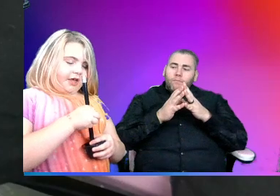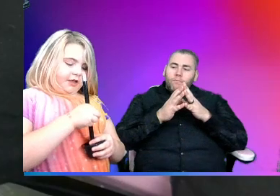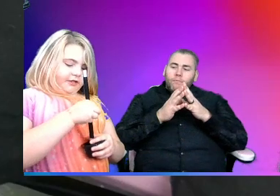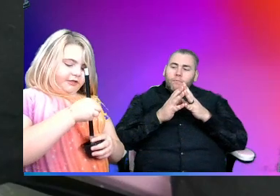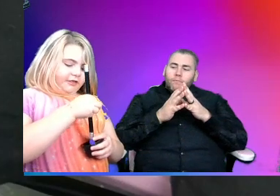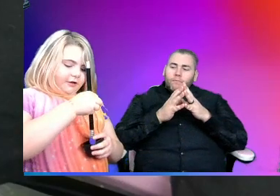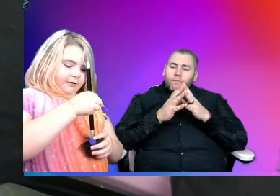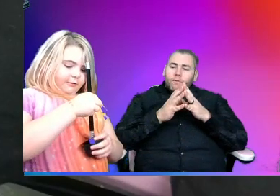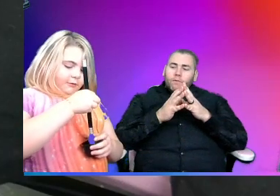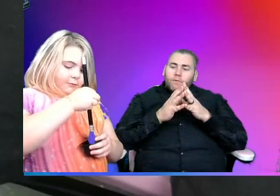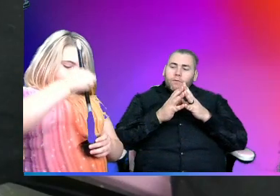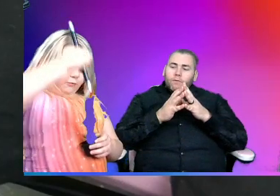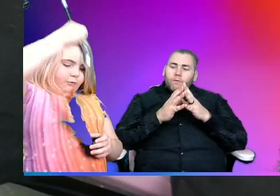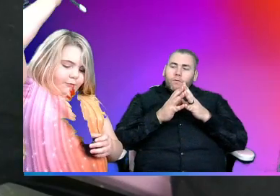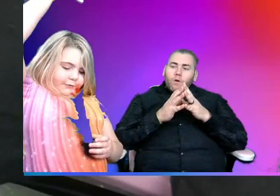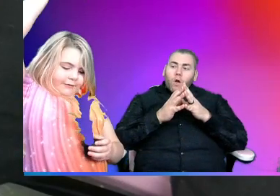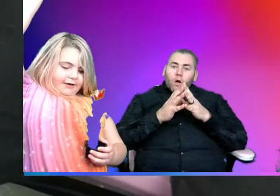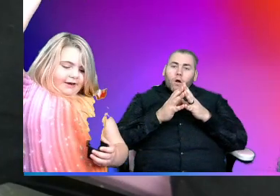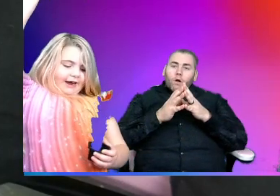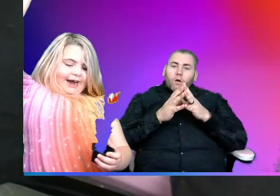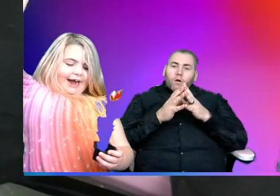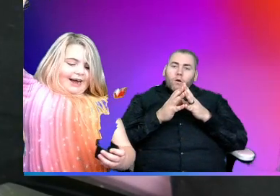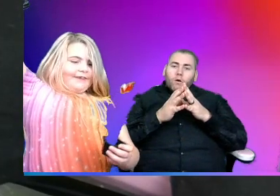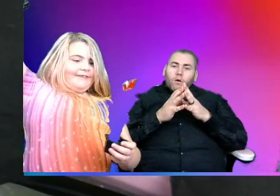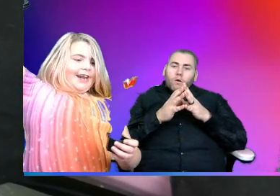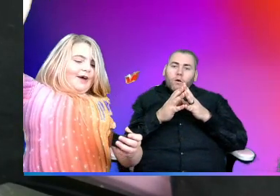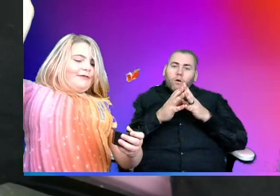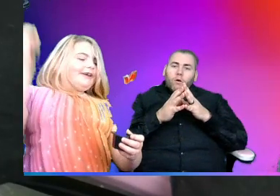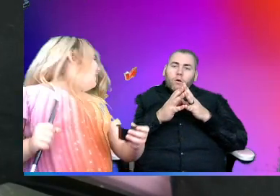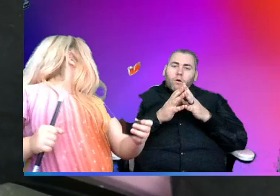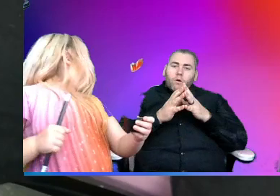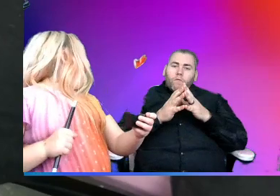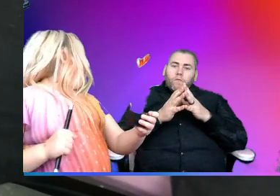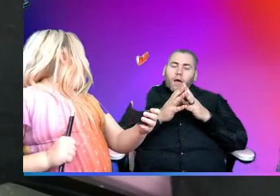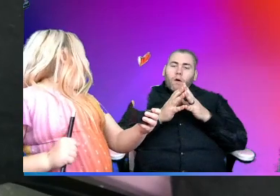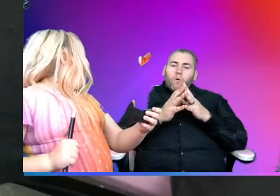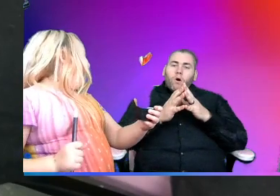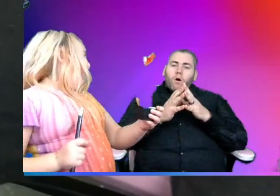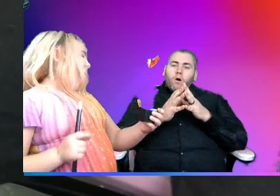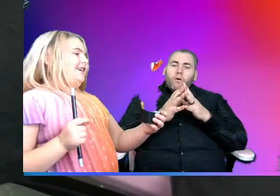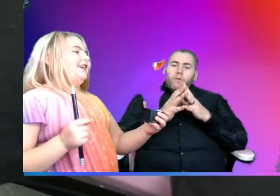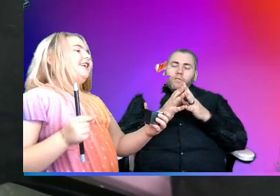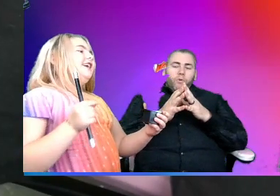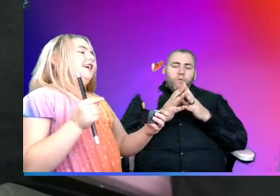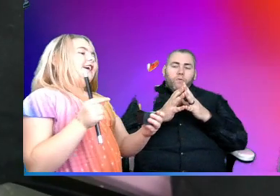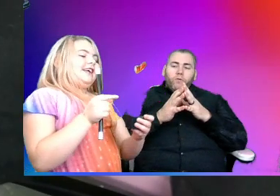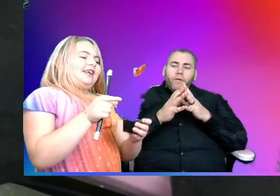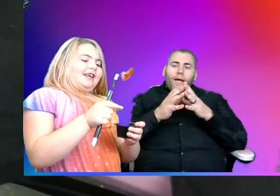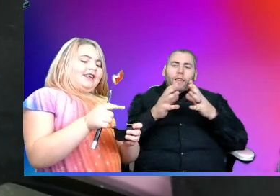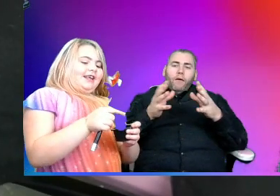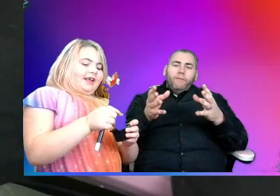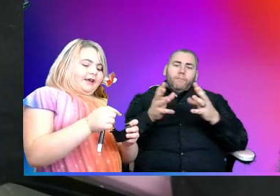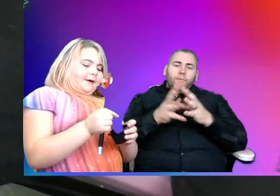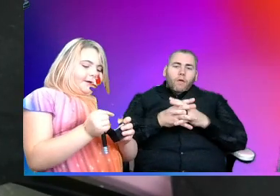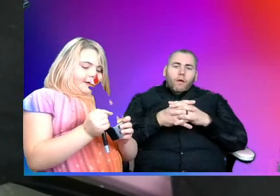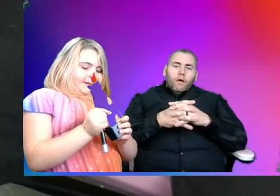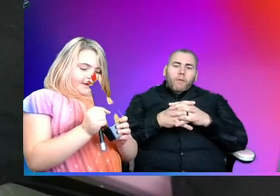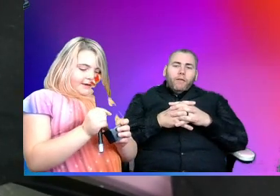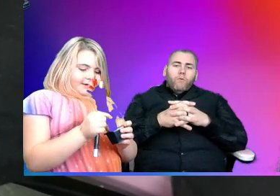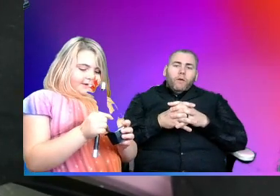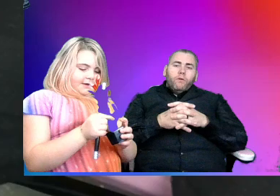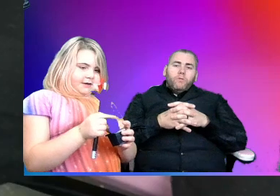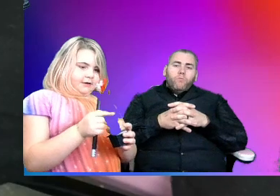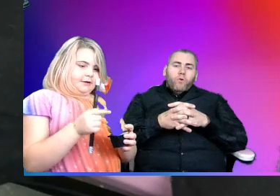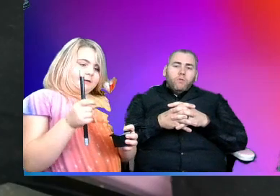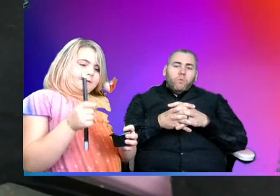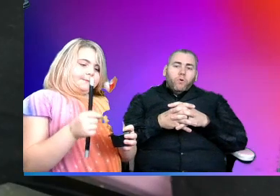pull it, and then, a flower. Flower. That's a beautiful trick. I love it. I